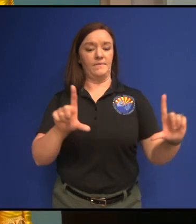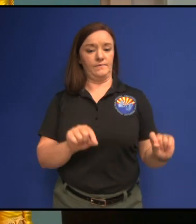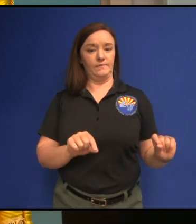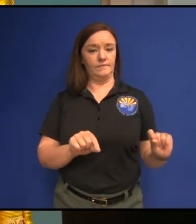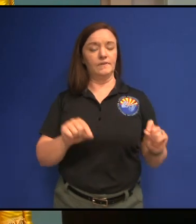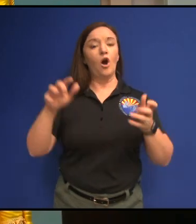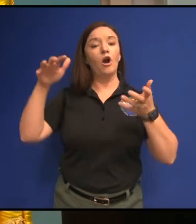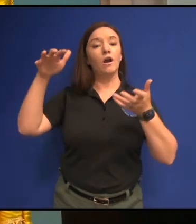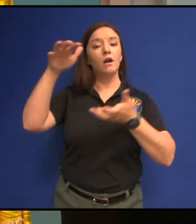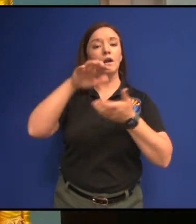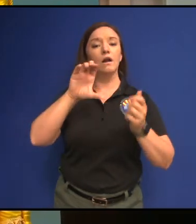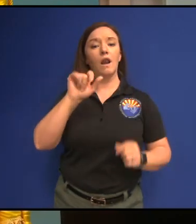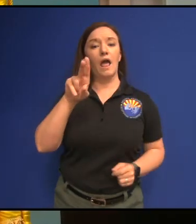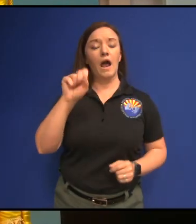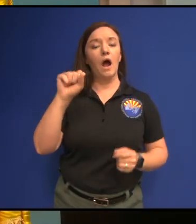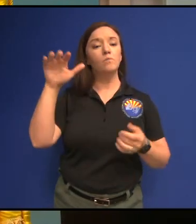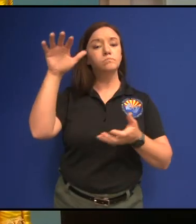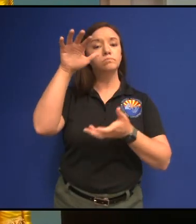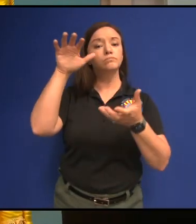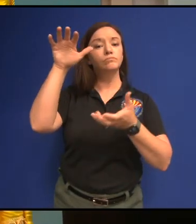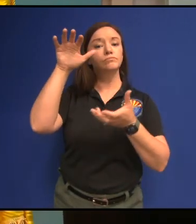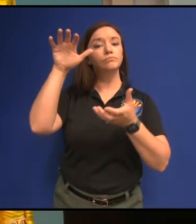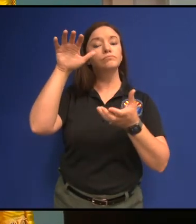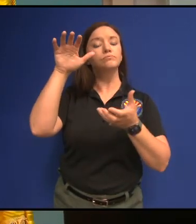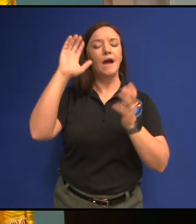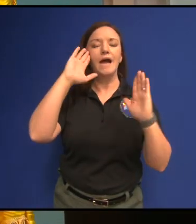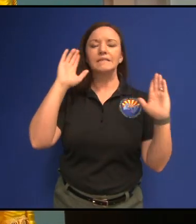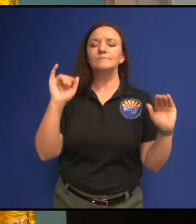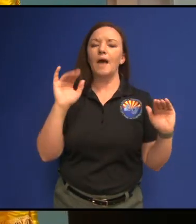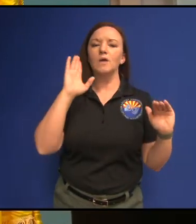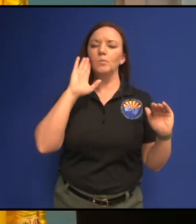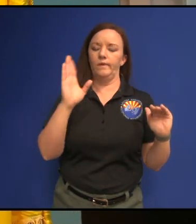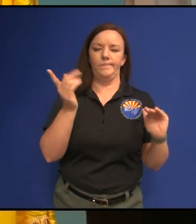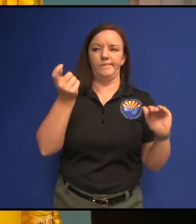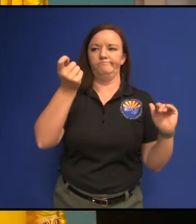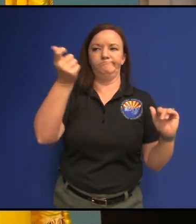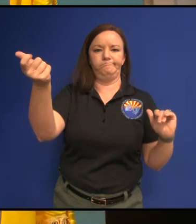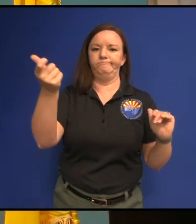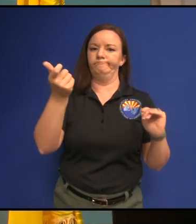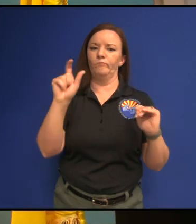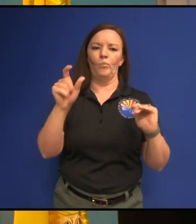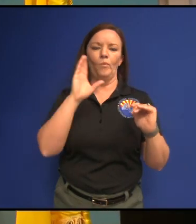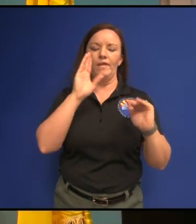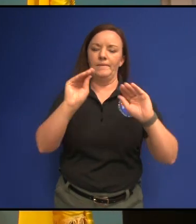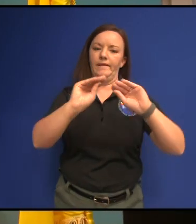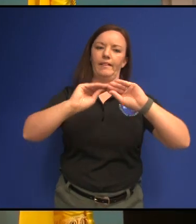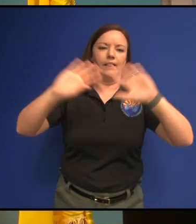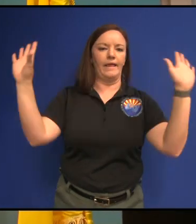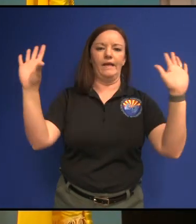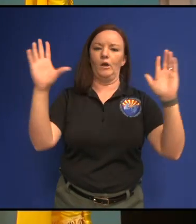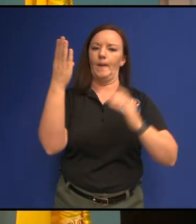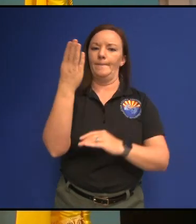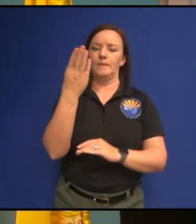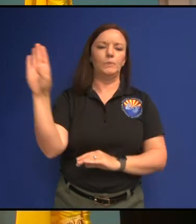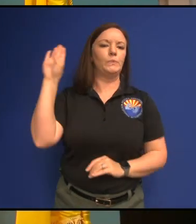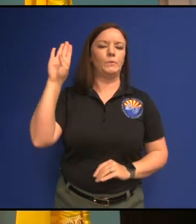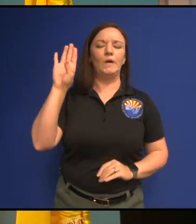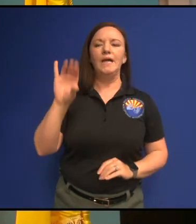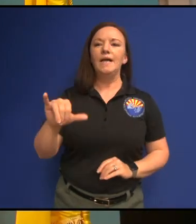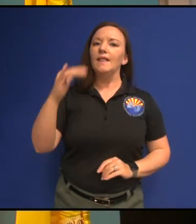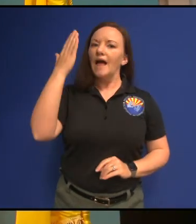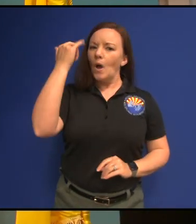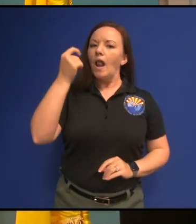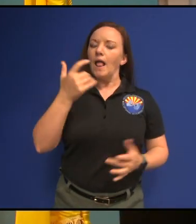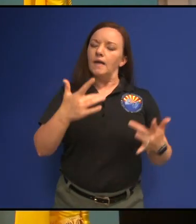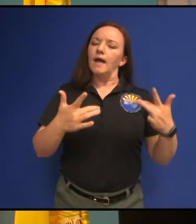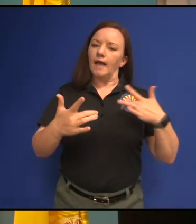cloud cover is expected to be little to none as we head into early next week. So that's why I'm a